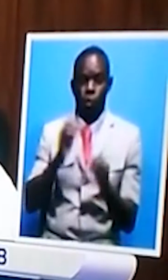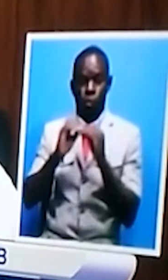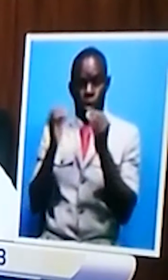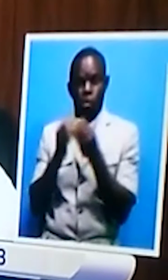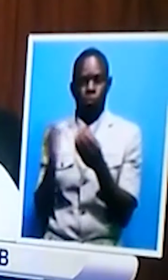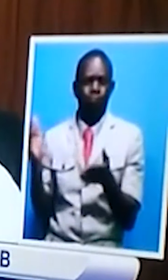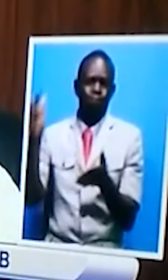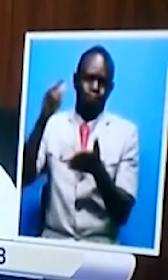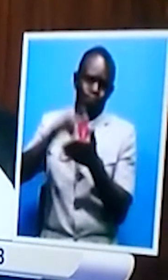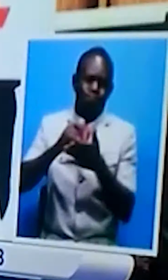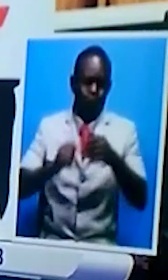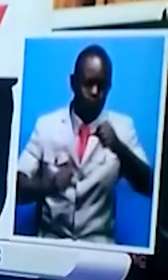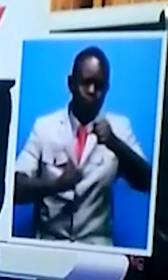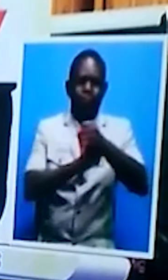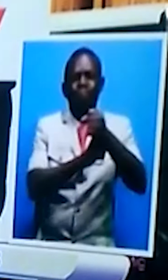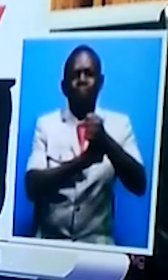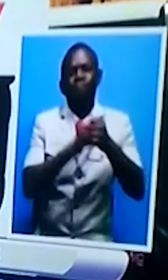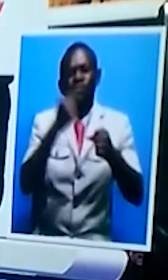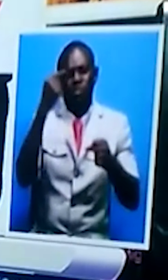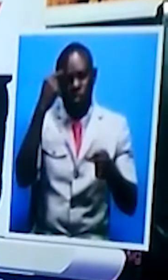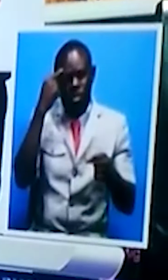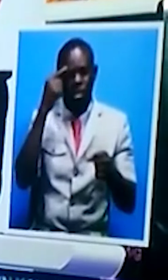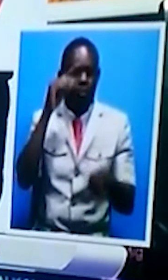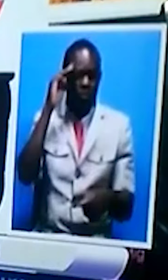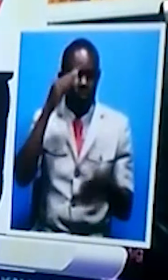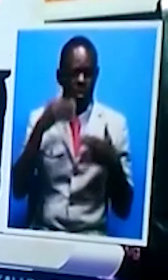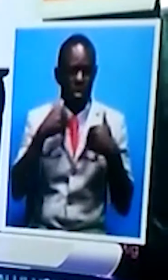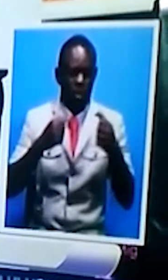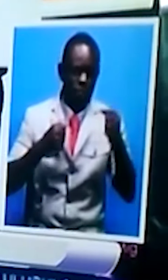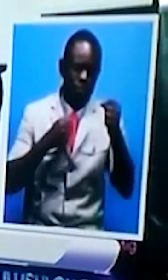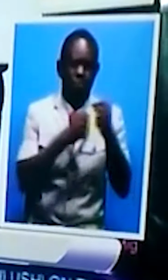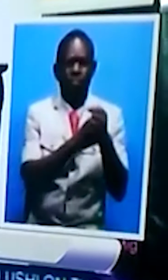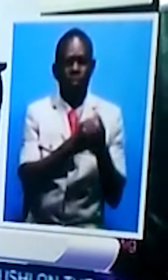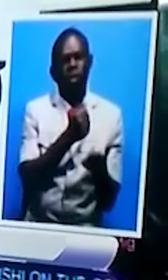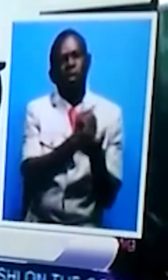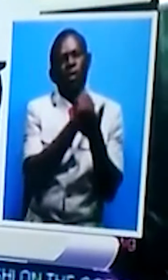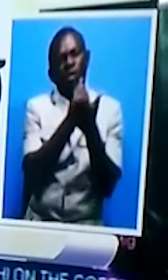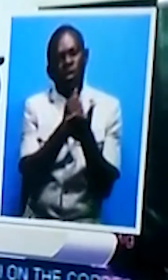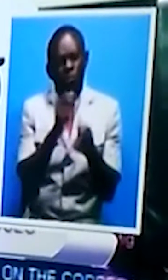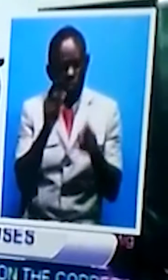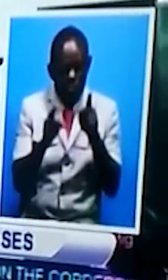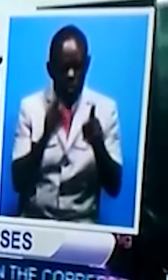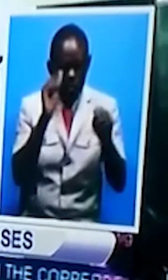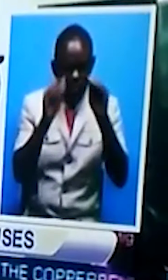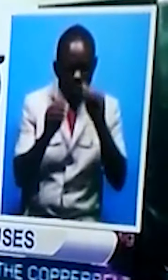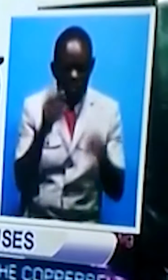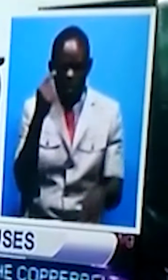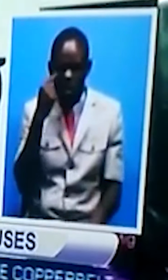the doctors are doing. And so basically, we are here to help people, especially those that cannot afford